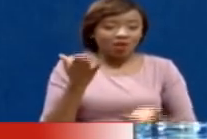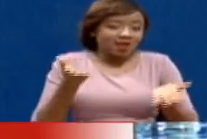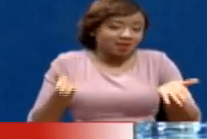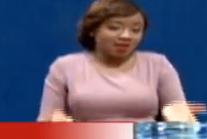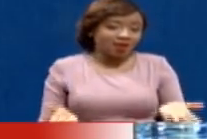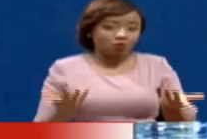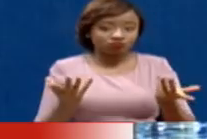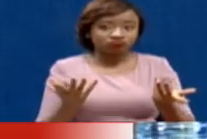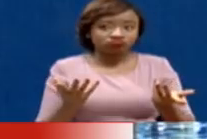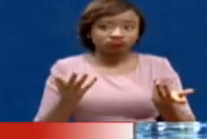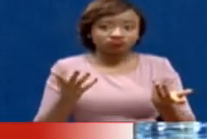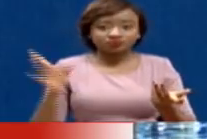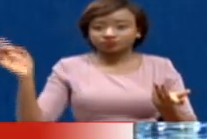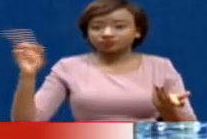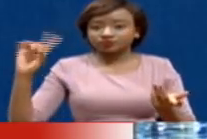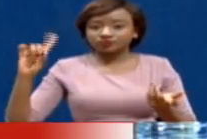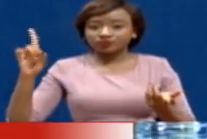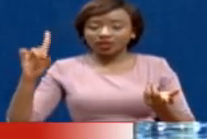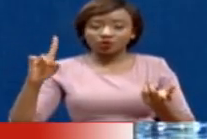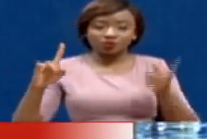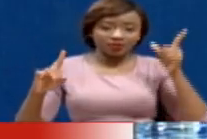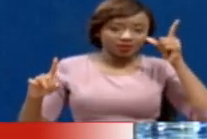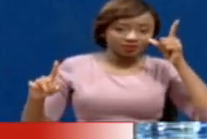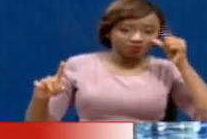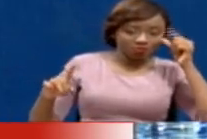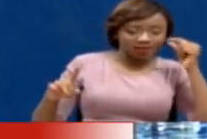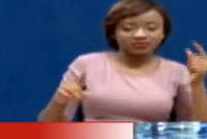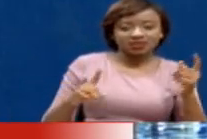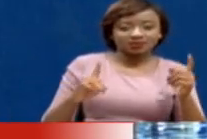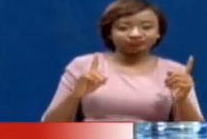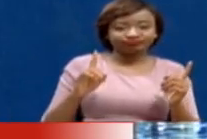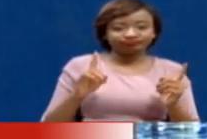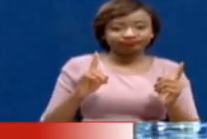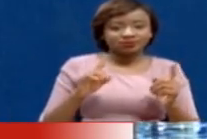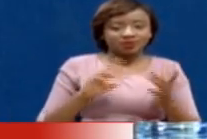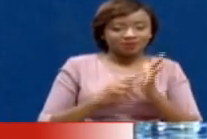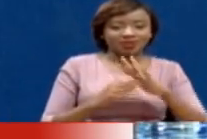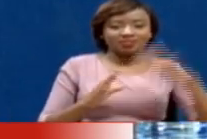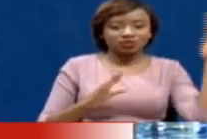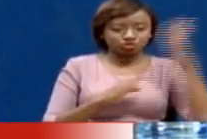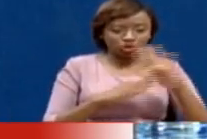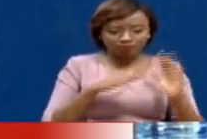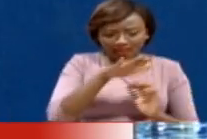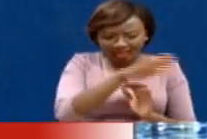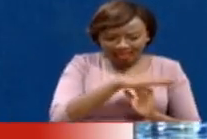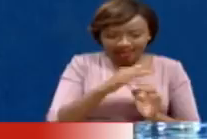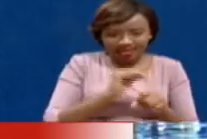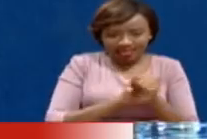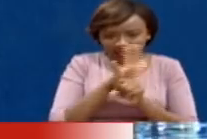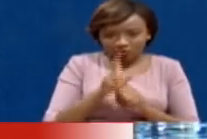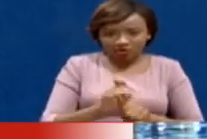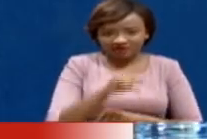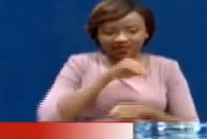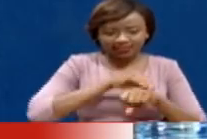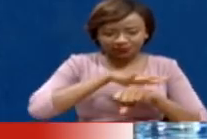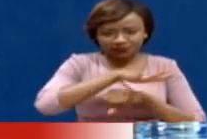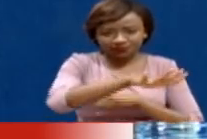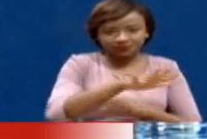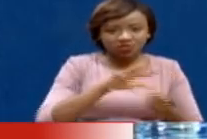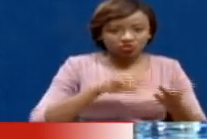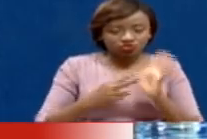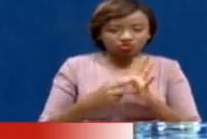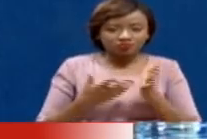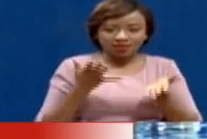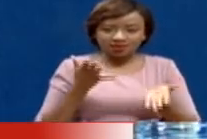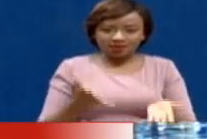now, Nairobi and Mombasa remain the main hotspots, and therefore the bulk of the